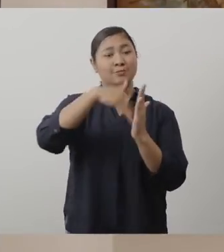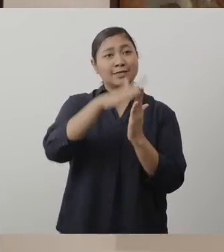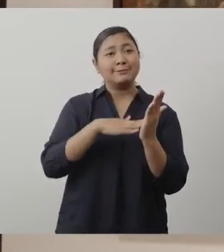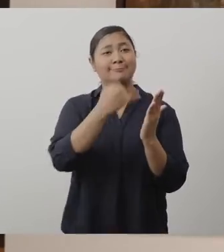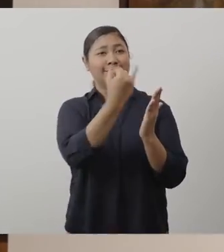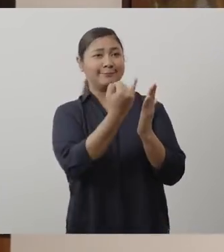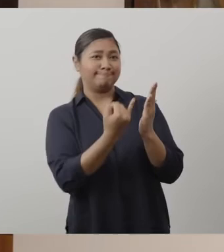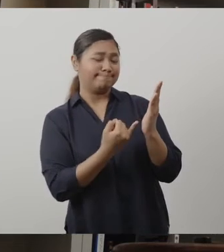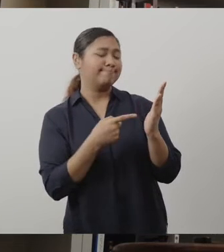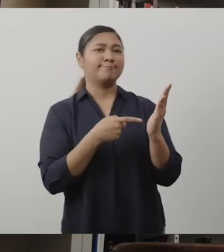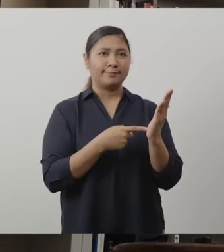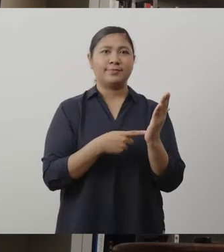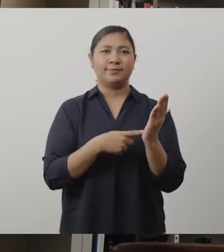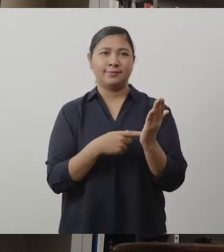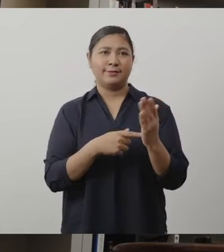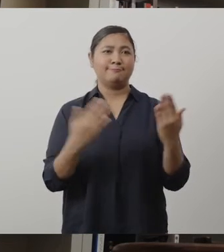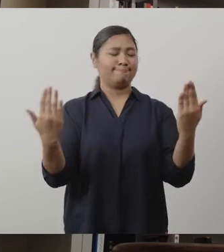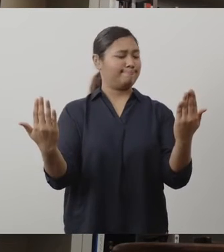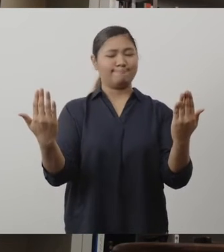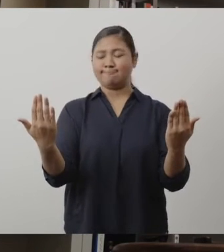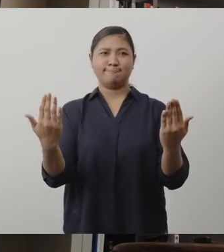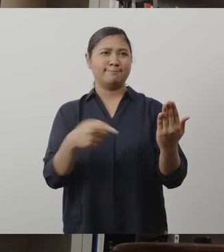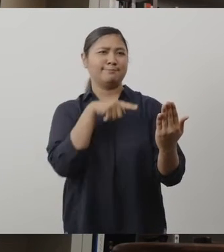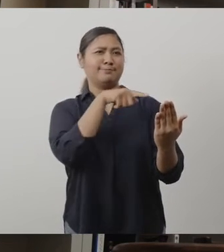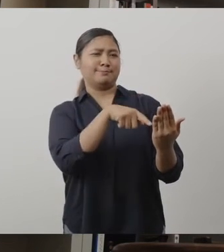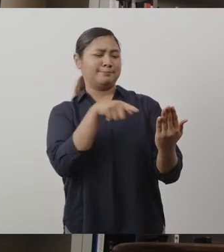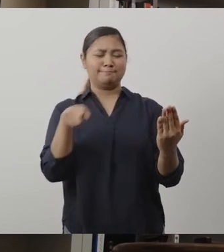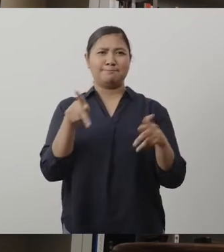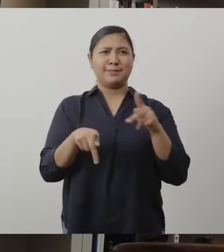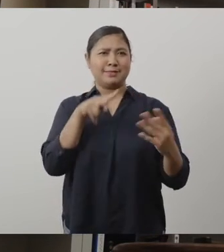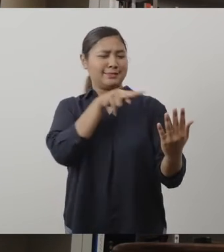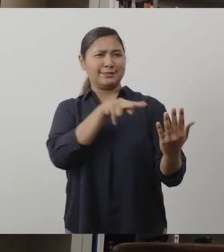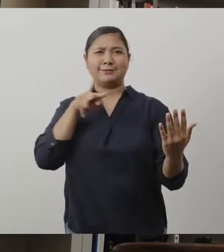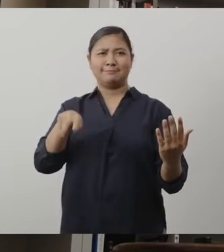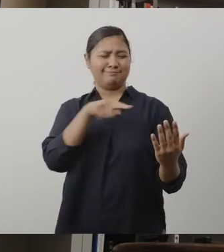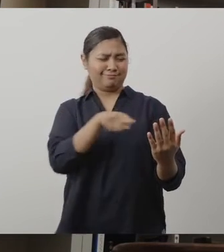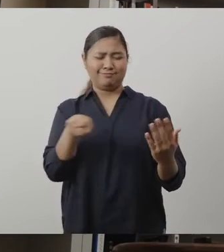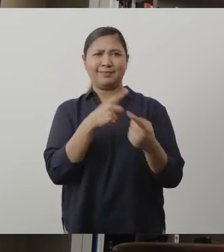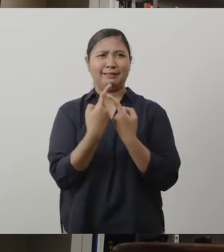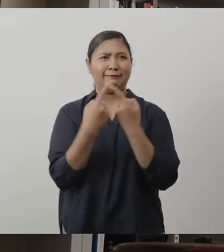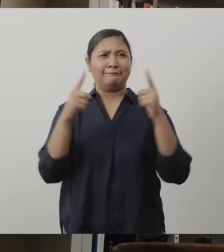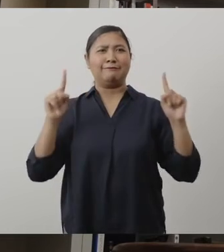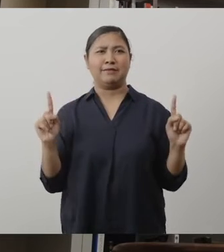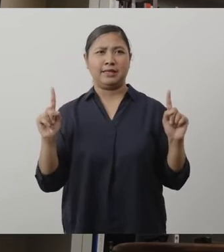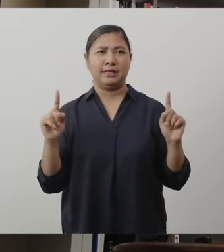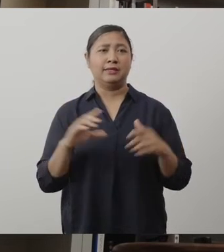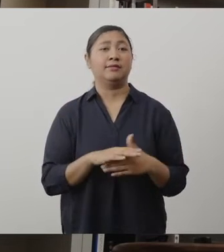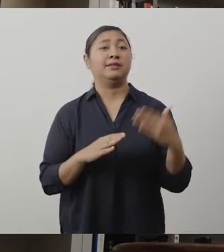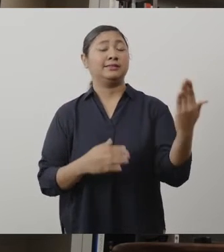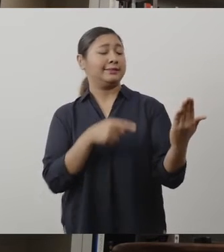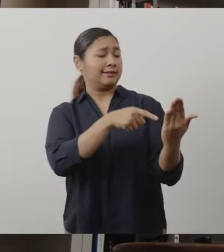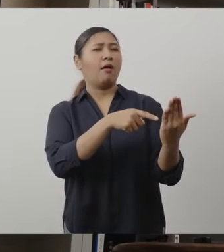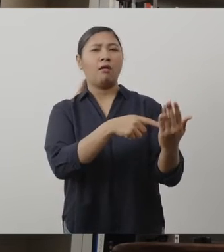this contrasting pair of artworks, where one is filled with movement and happiness and the other is filled with contemplation and stillness, they can